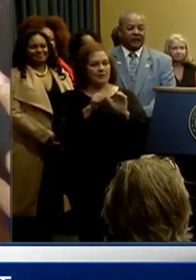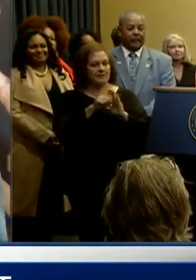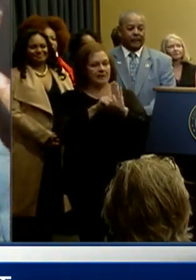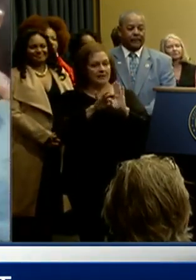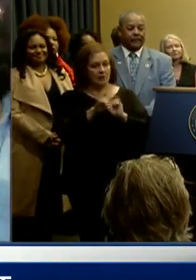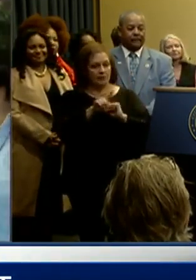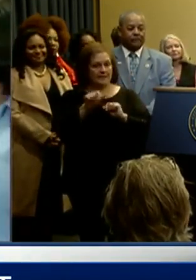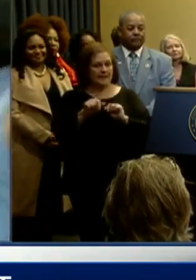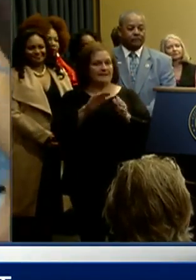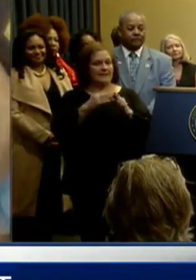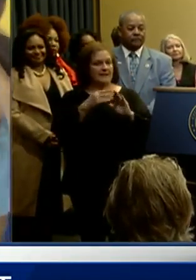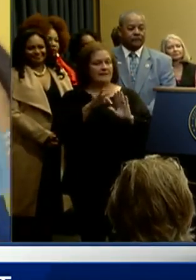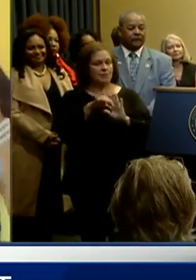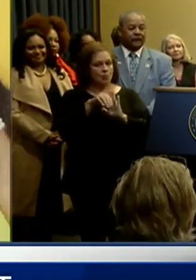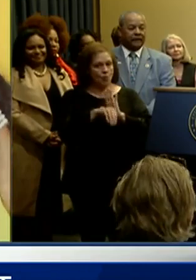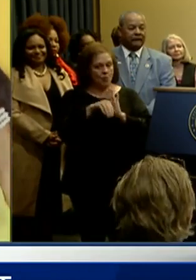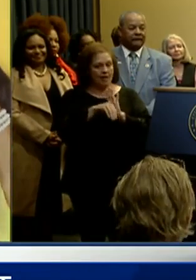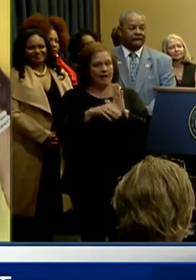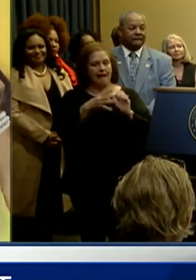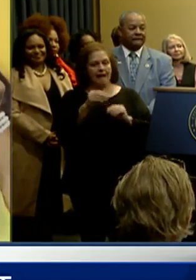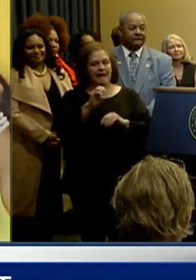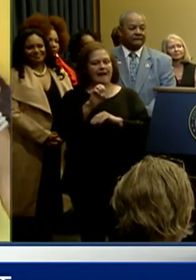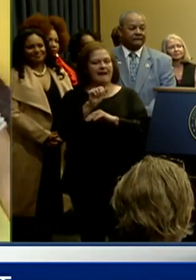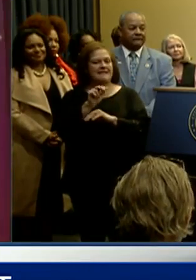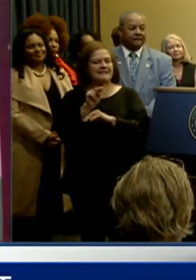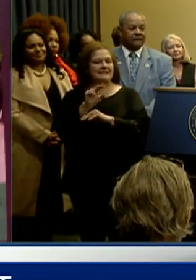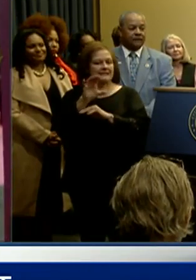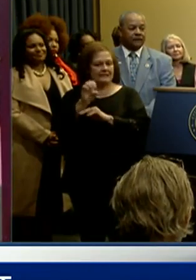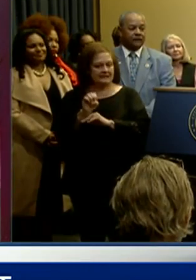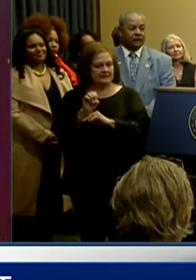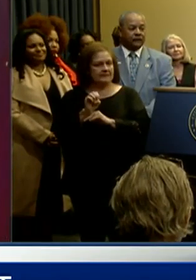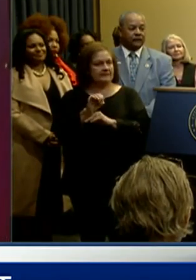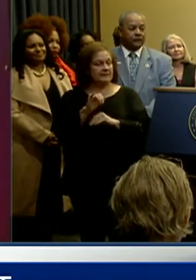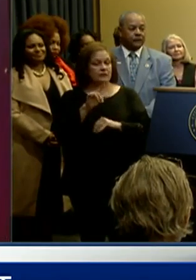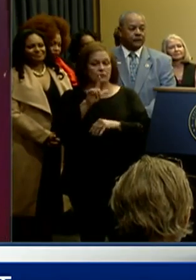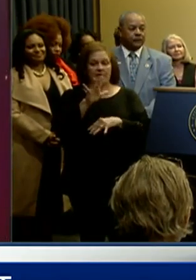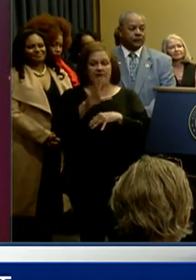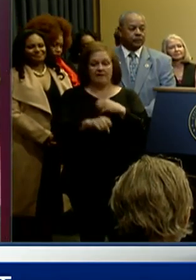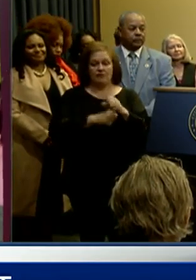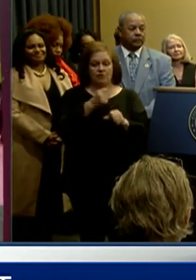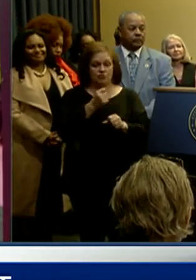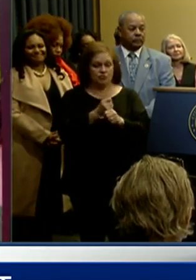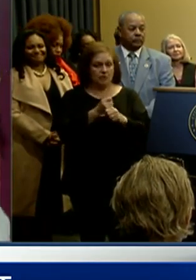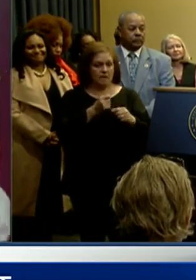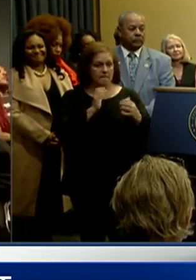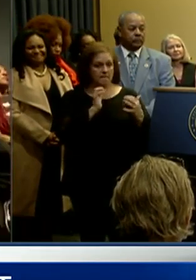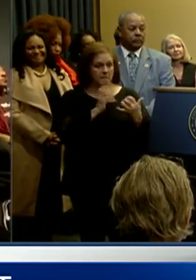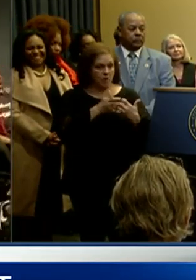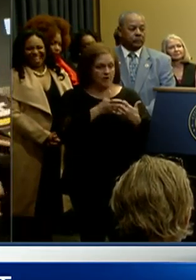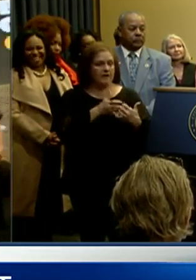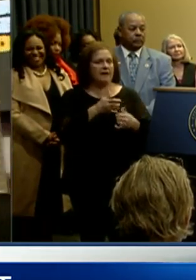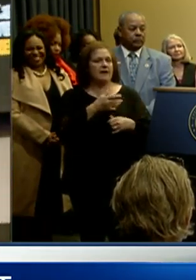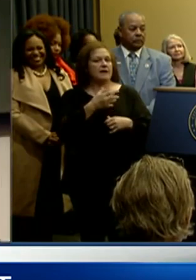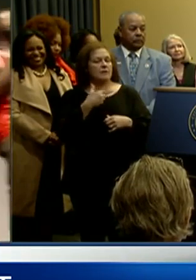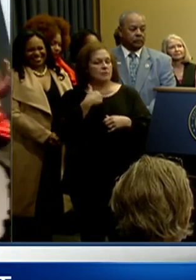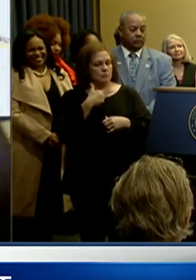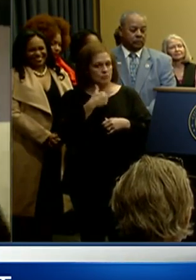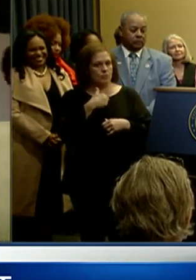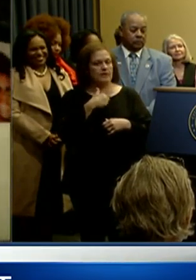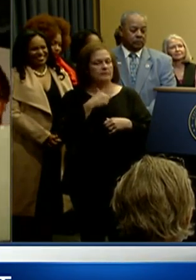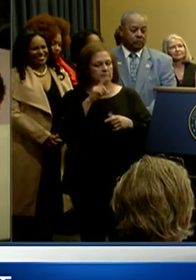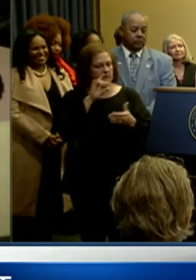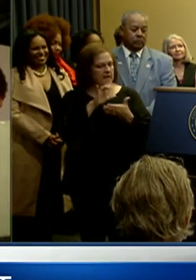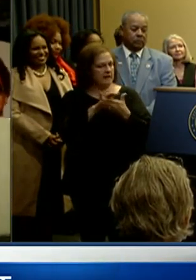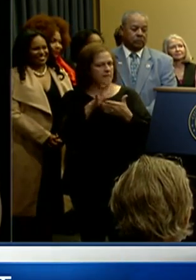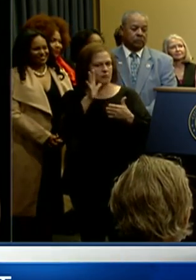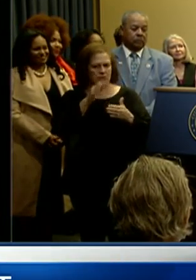of Louisiana, the city of New Orleans, and Essence. This is a 25-year partnership, and one that we believe will continue